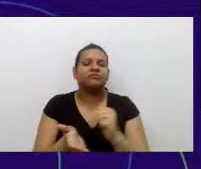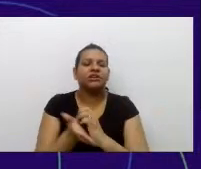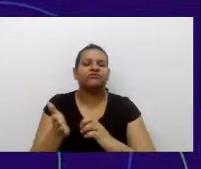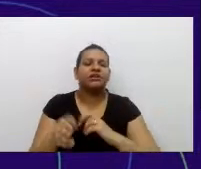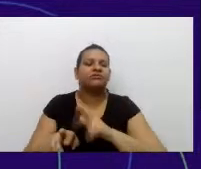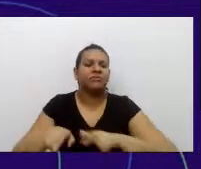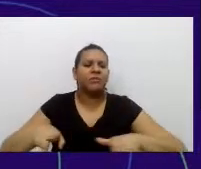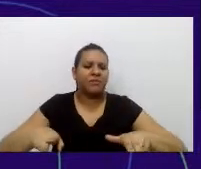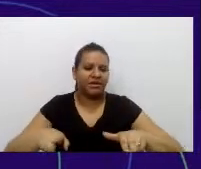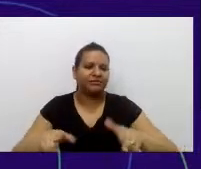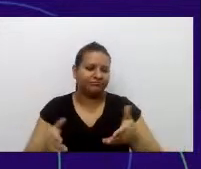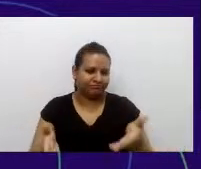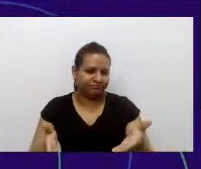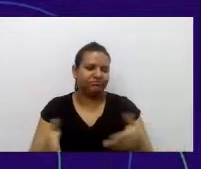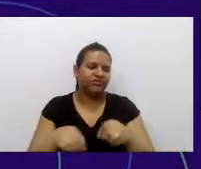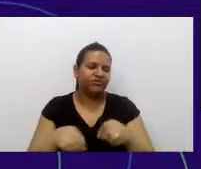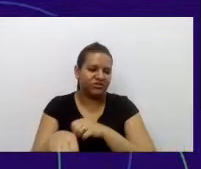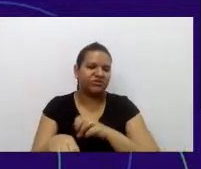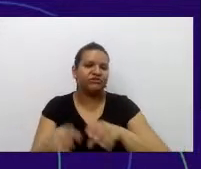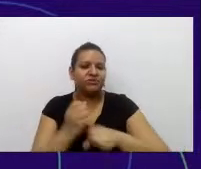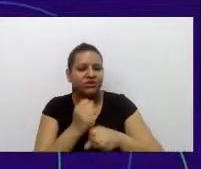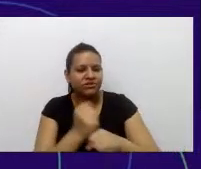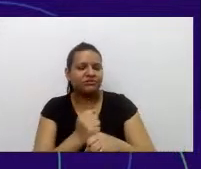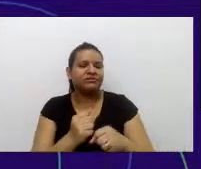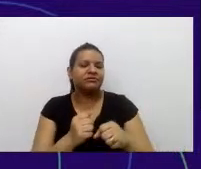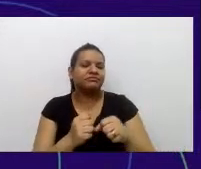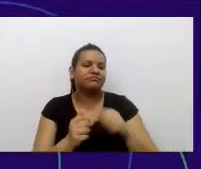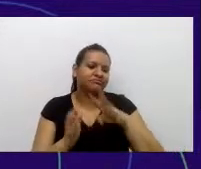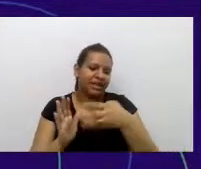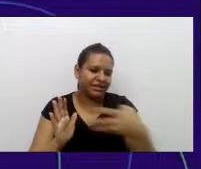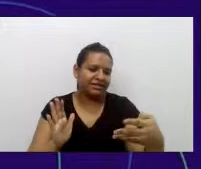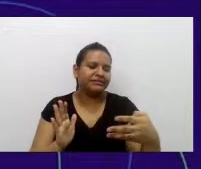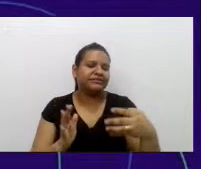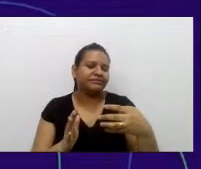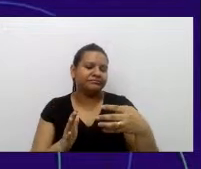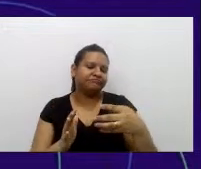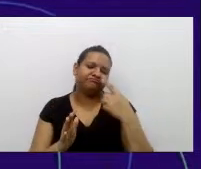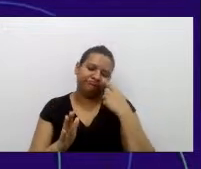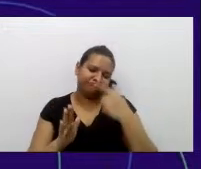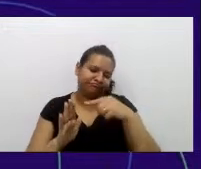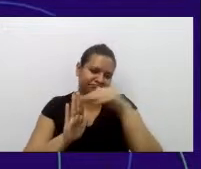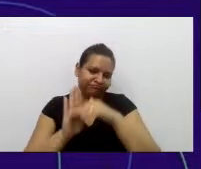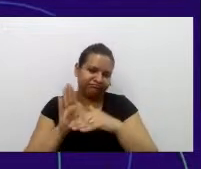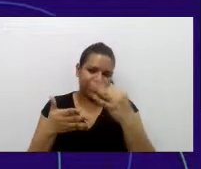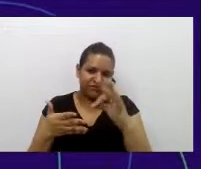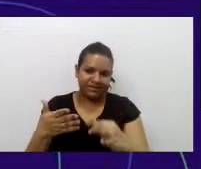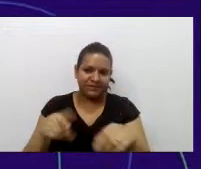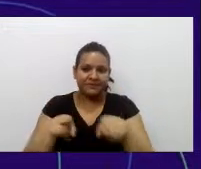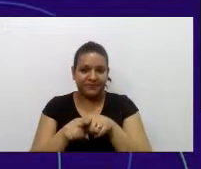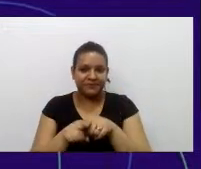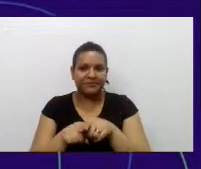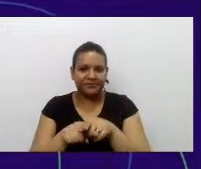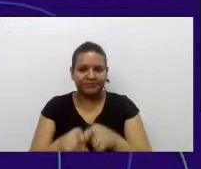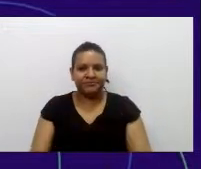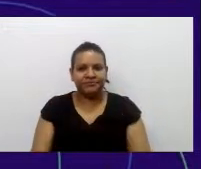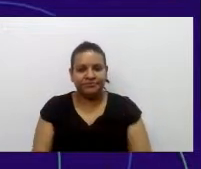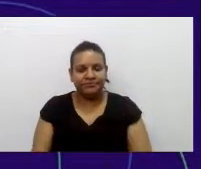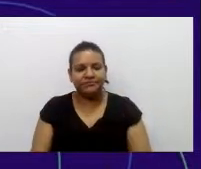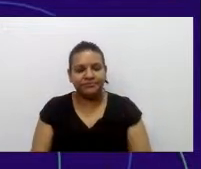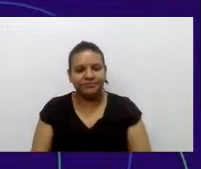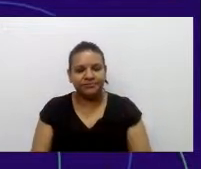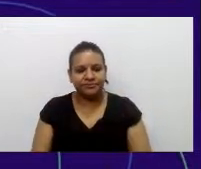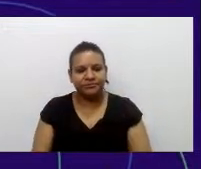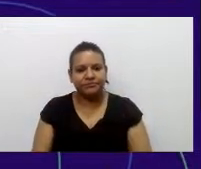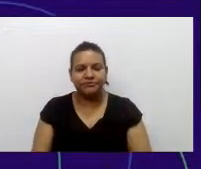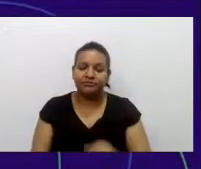formative, summative, evaluation grids and checklists. And there is that reflective sort of part where